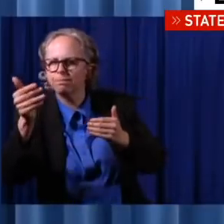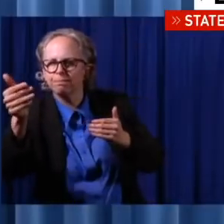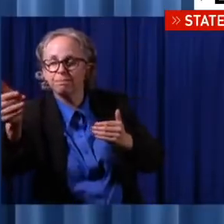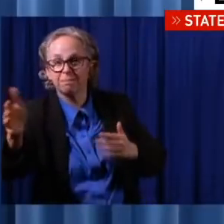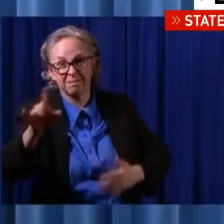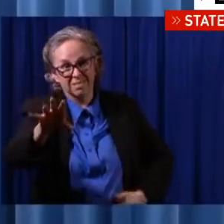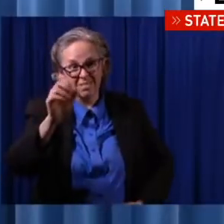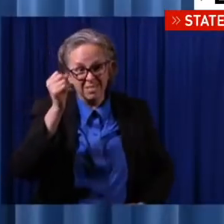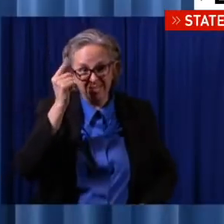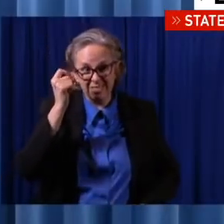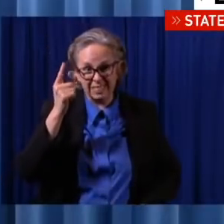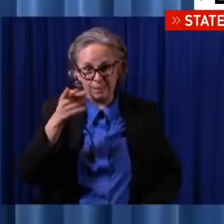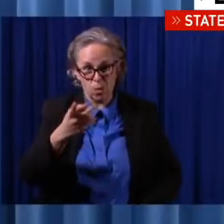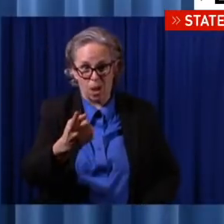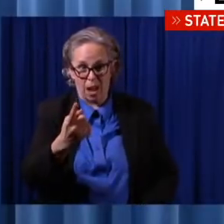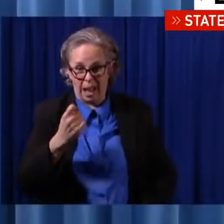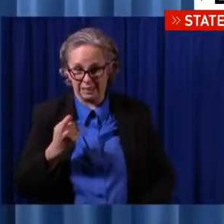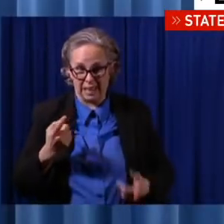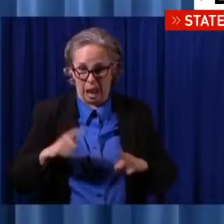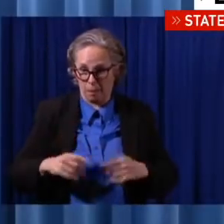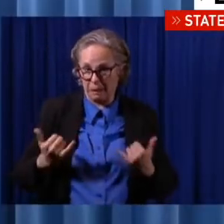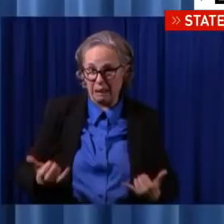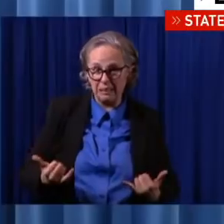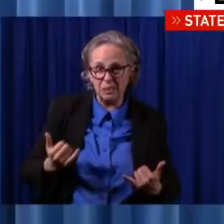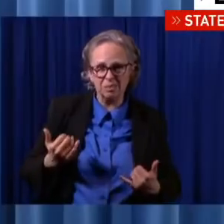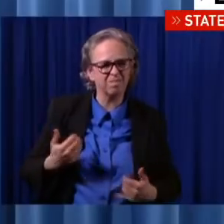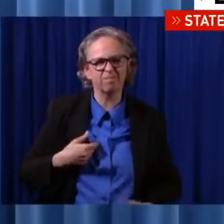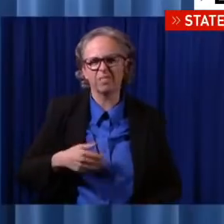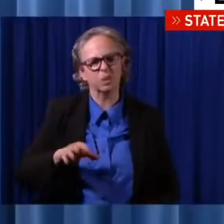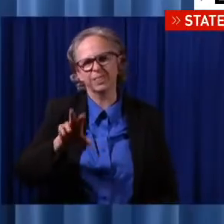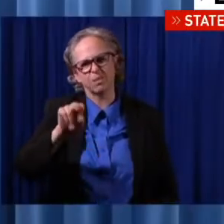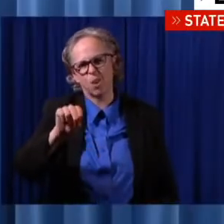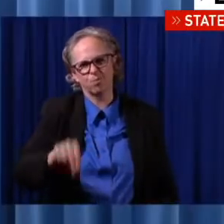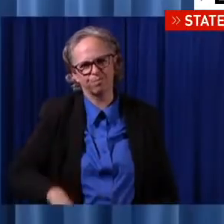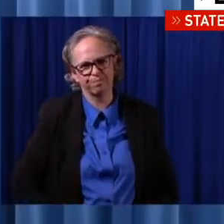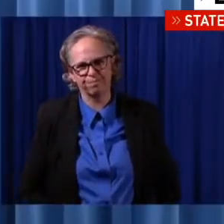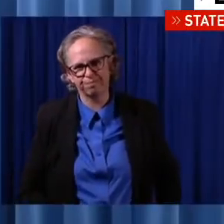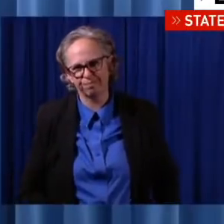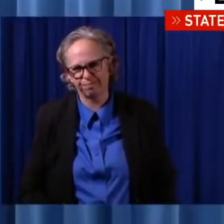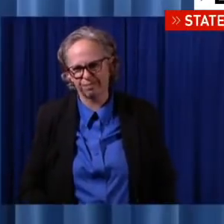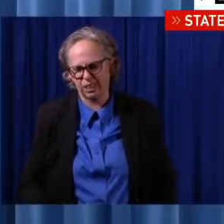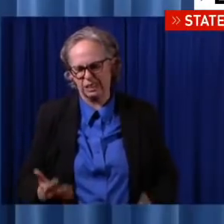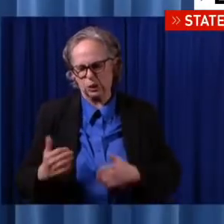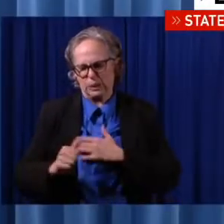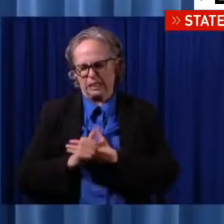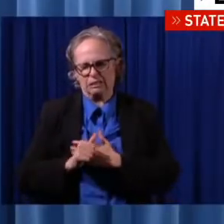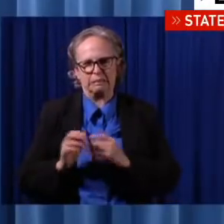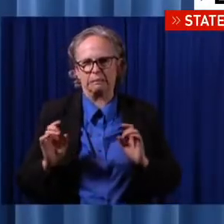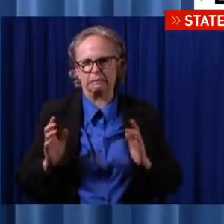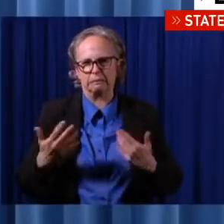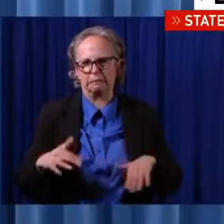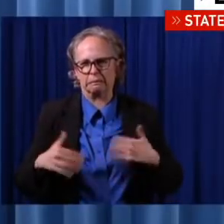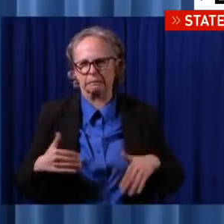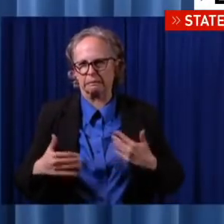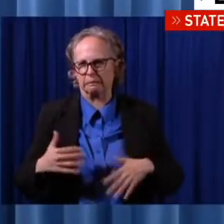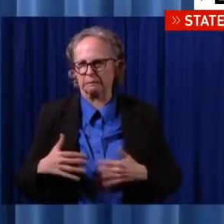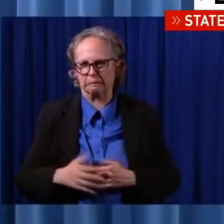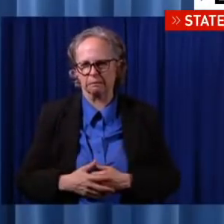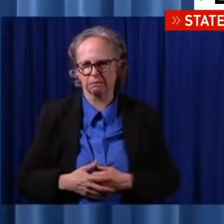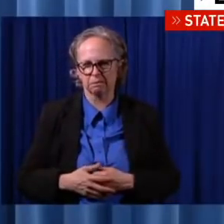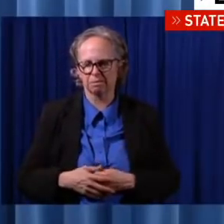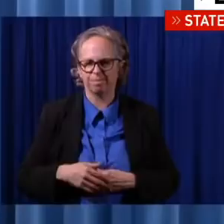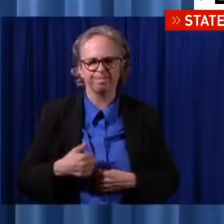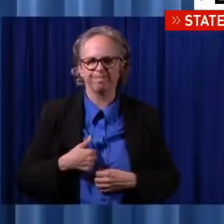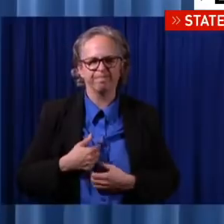event occur today, the answer would be no. It would just be extremely dangerous. It would not really make